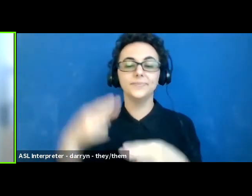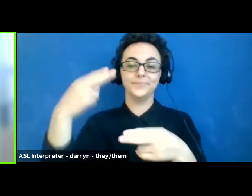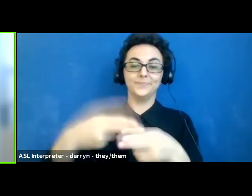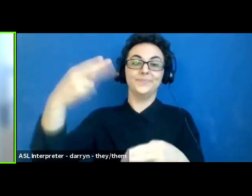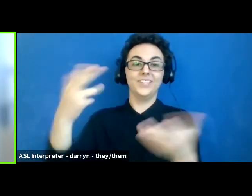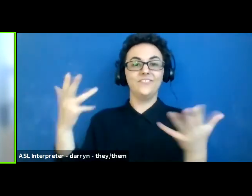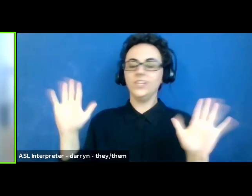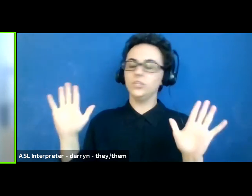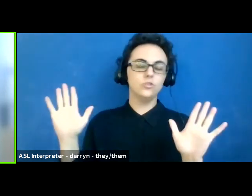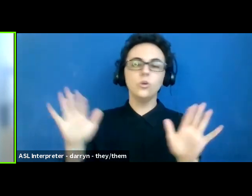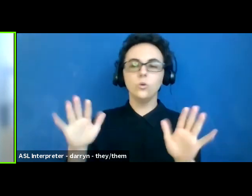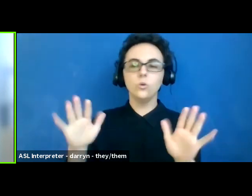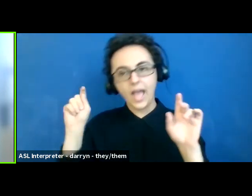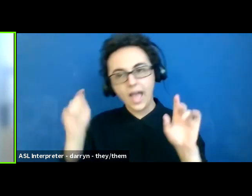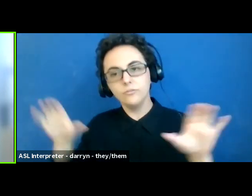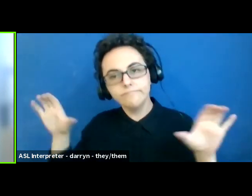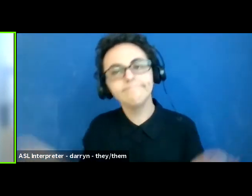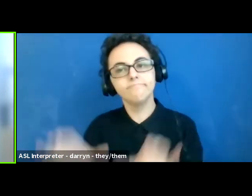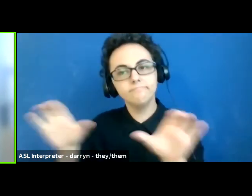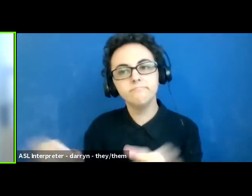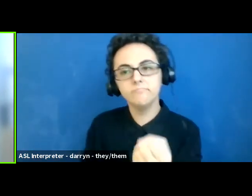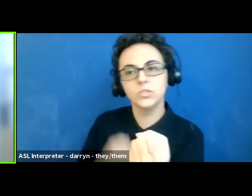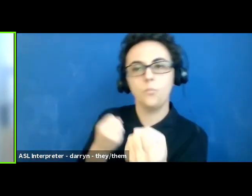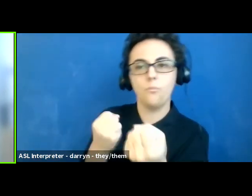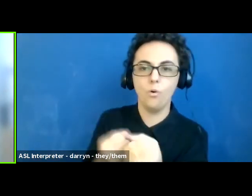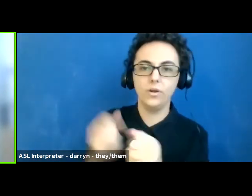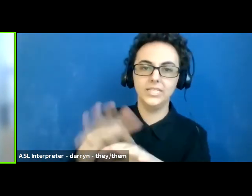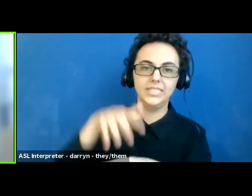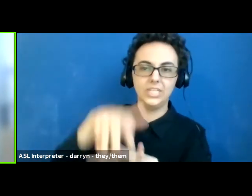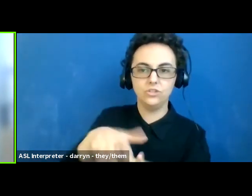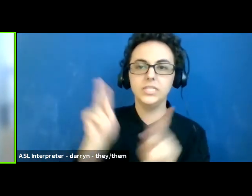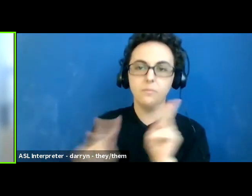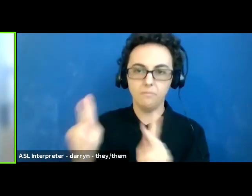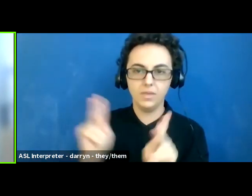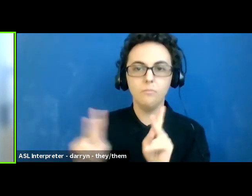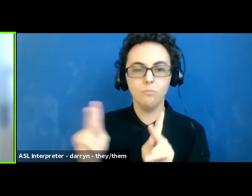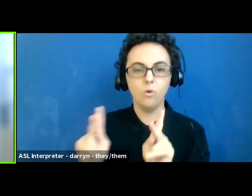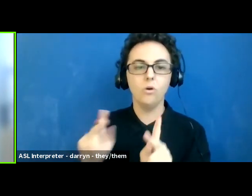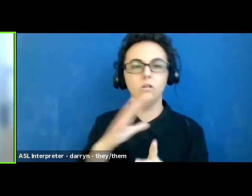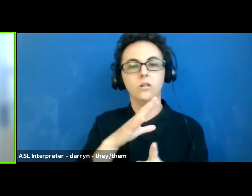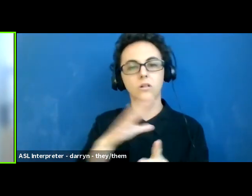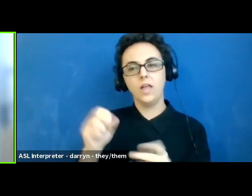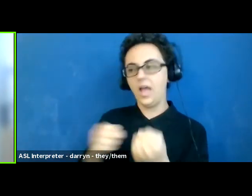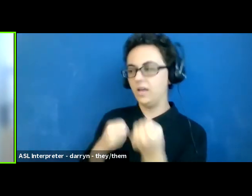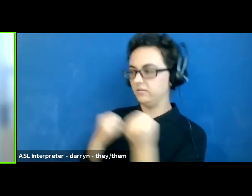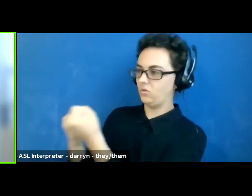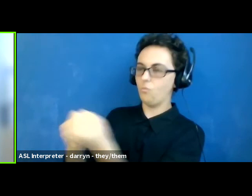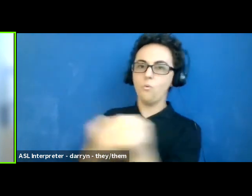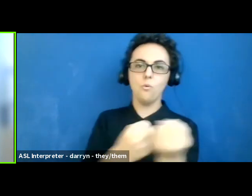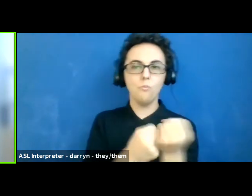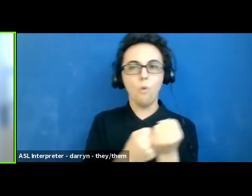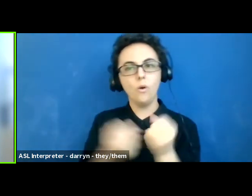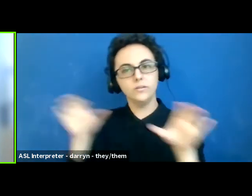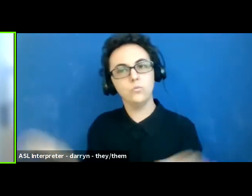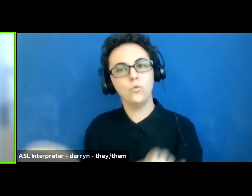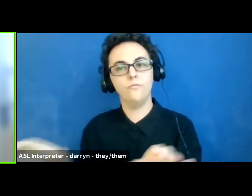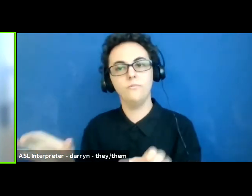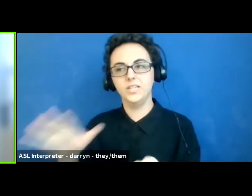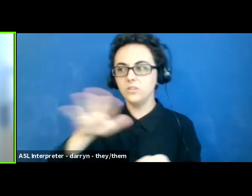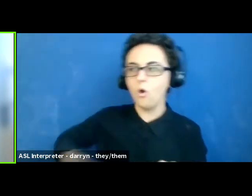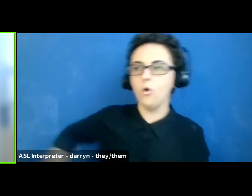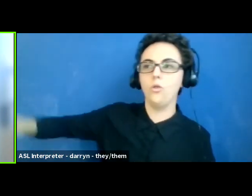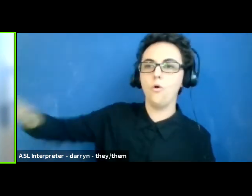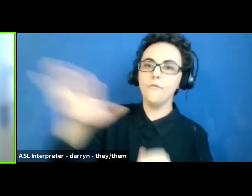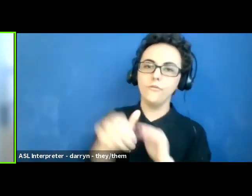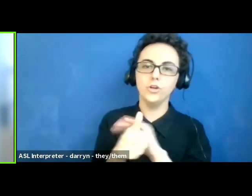about Land Back, a movement to connect, coordinate, resource, and amplify Land Back movements across Turtle Island, or what is colonially known as the